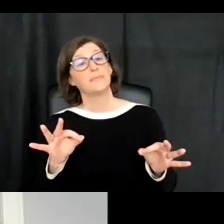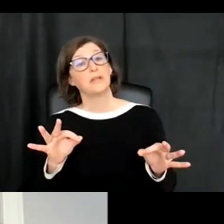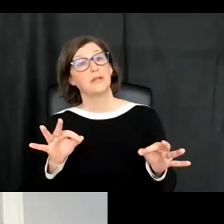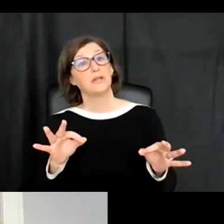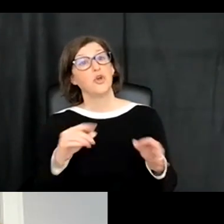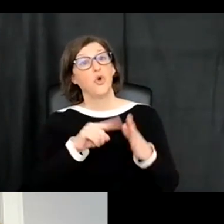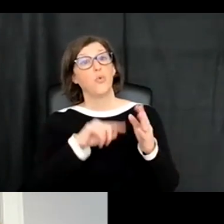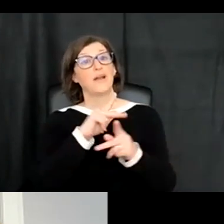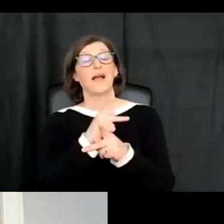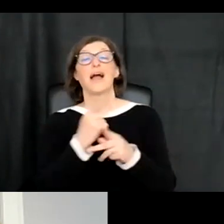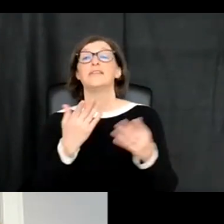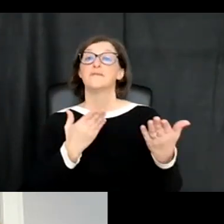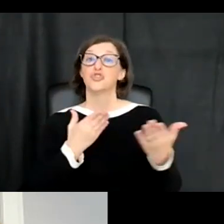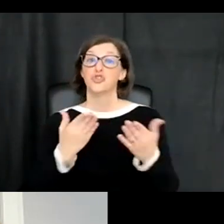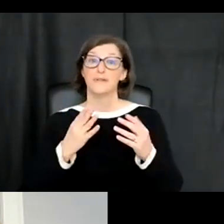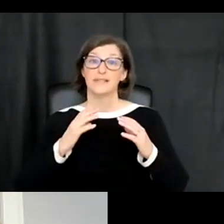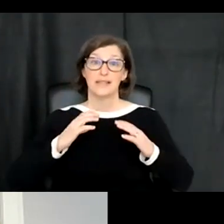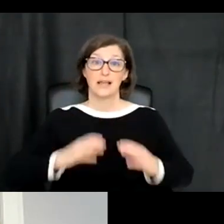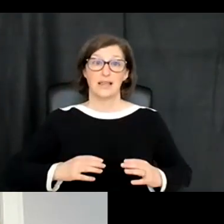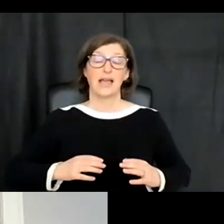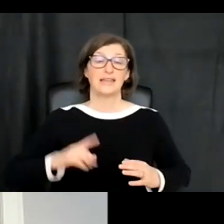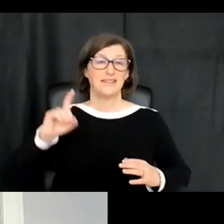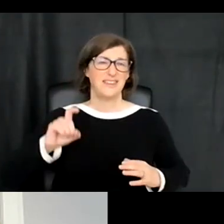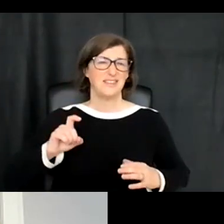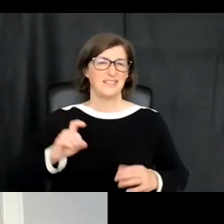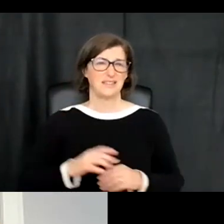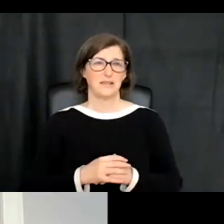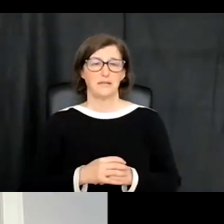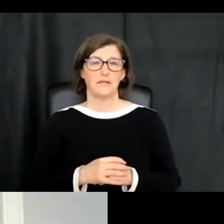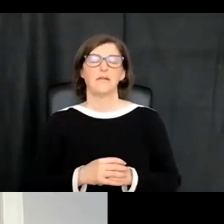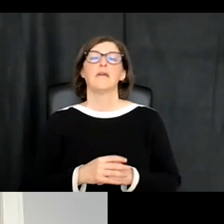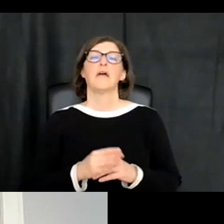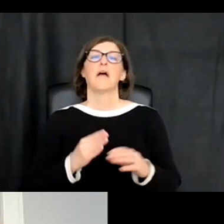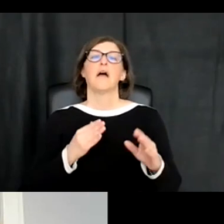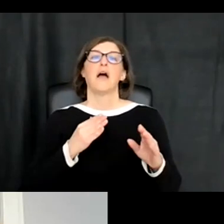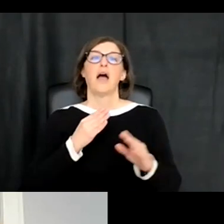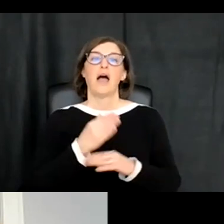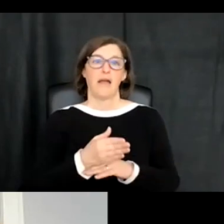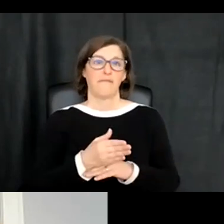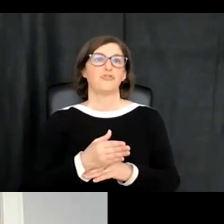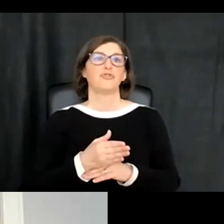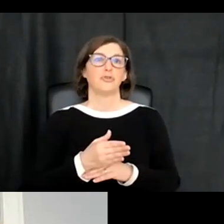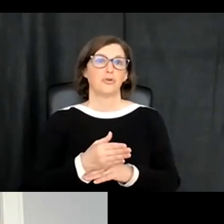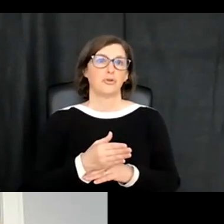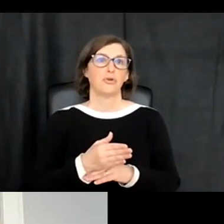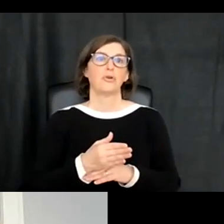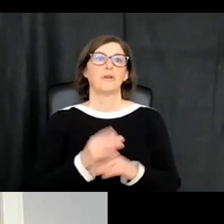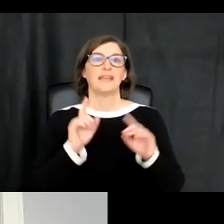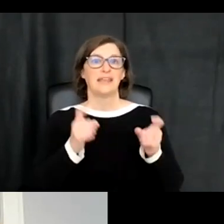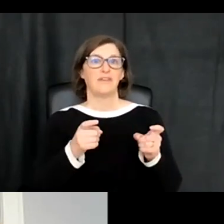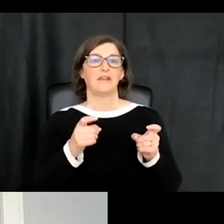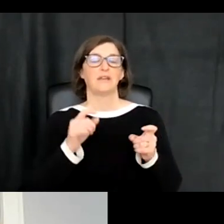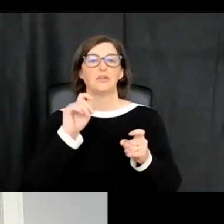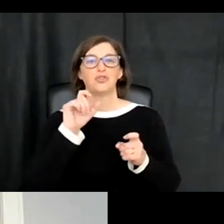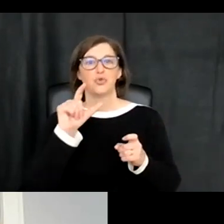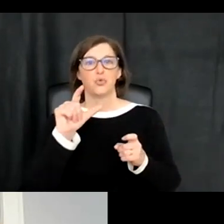of service the client would need following the administration of the tool. And the